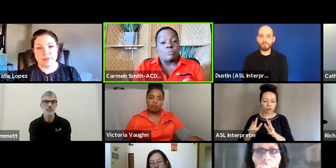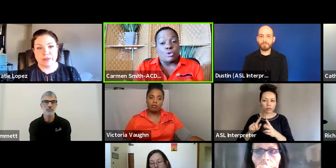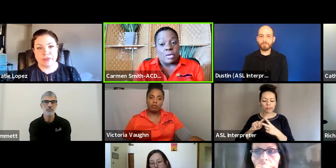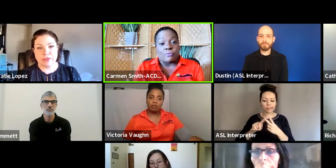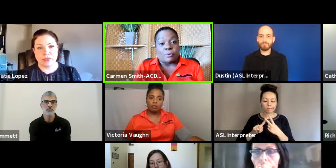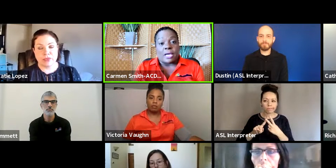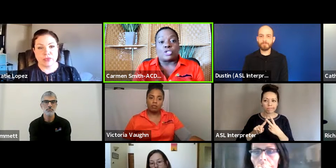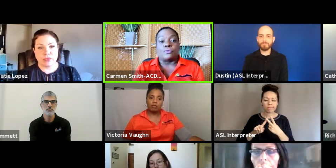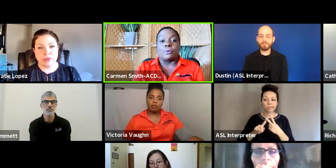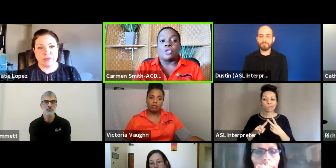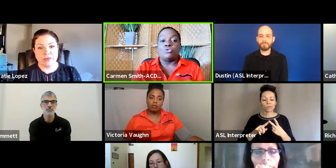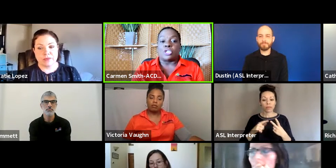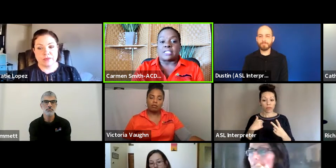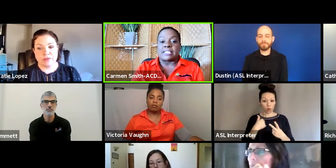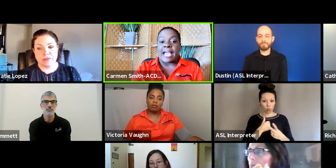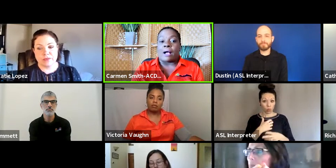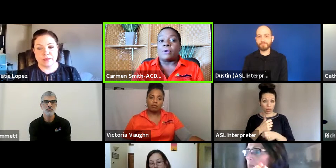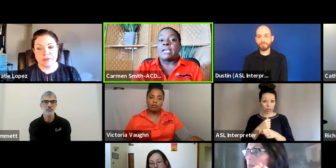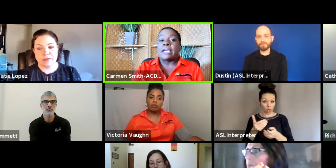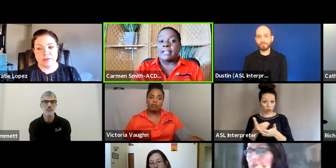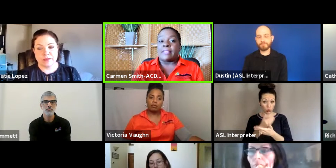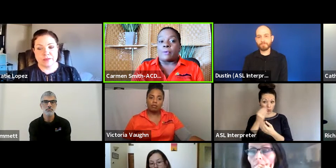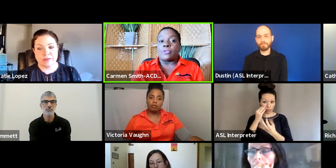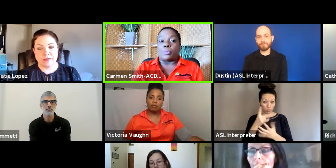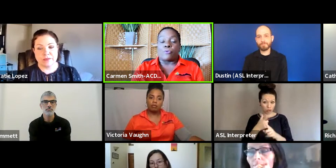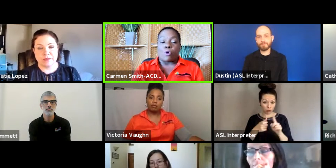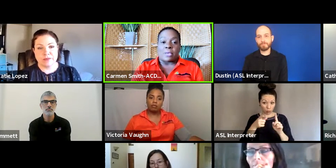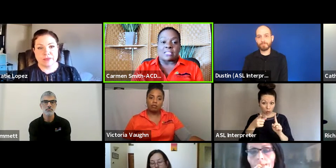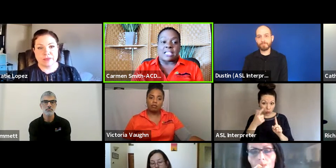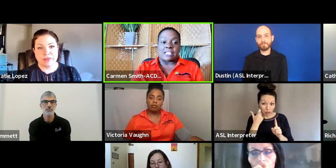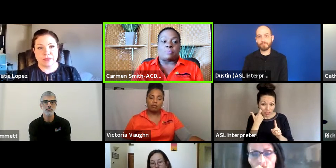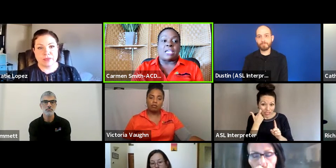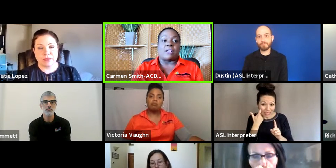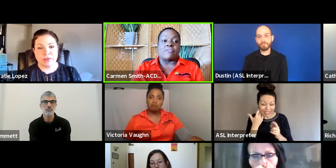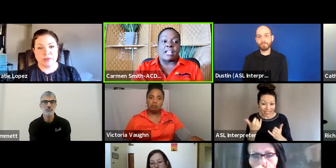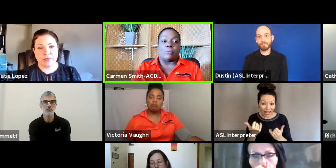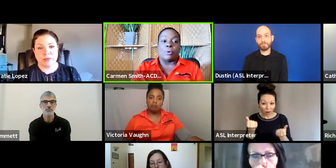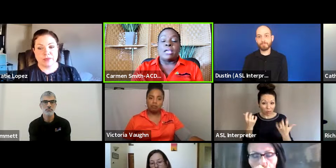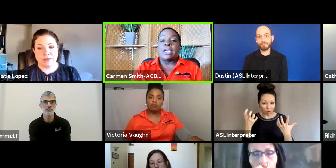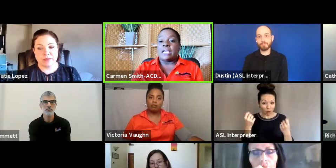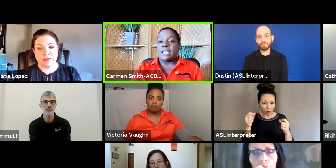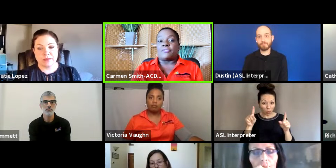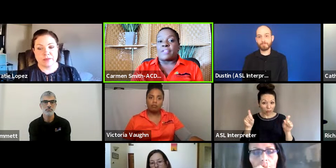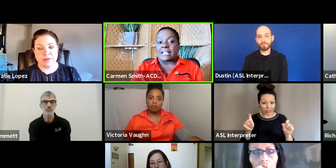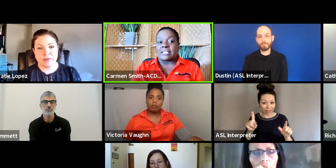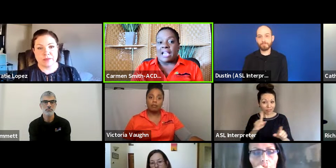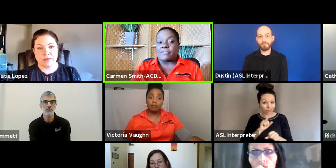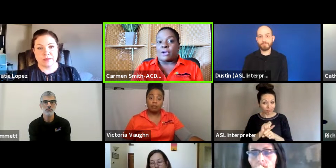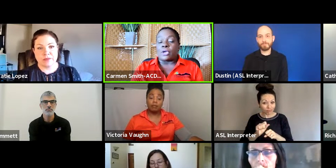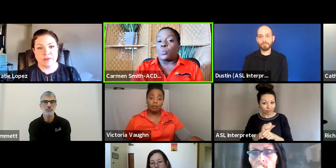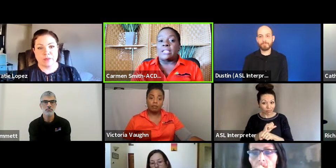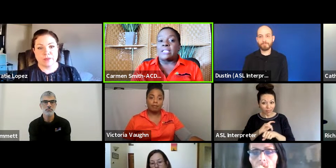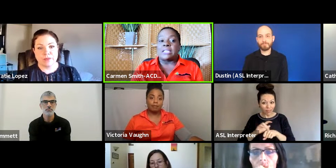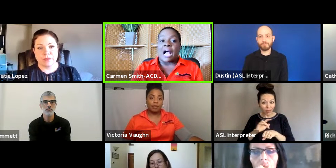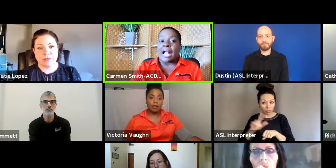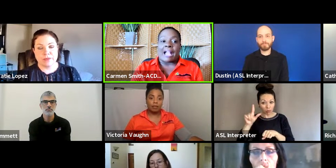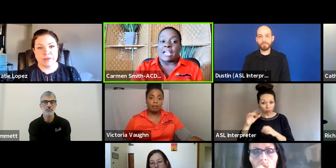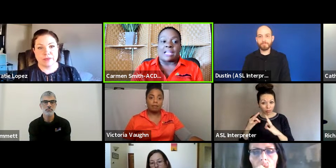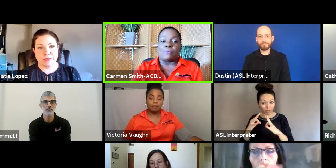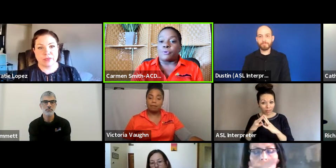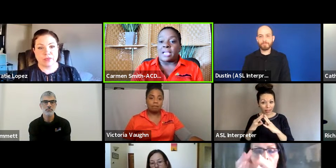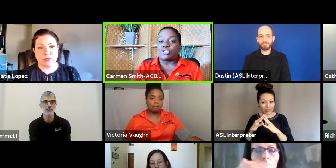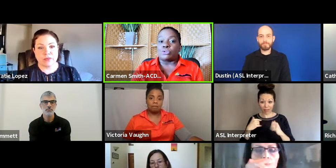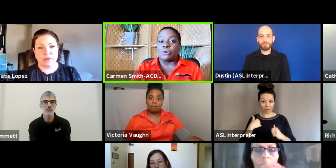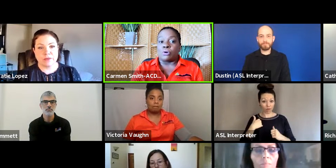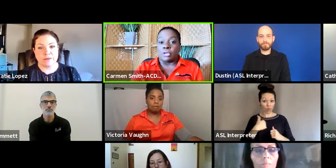we received some new information from you just now, in that the performance test being available in the Flagstaff area. We did